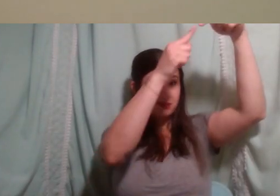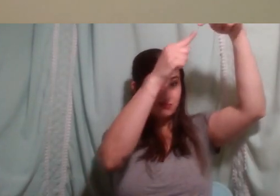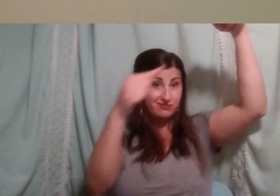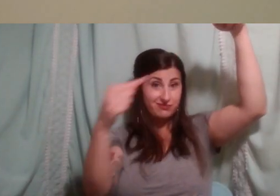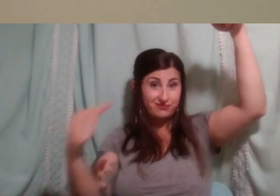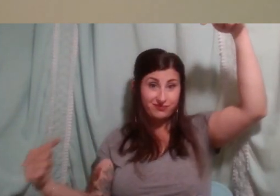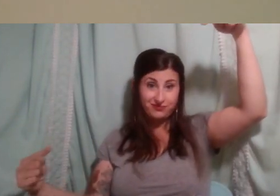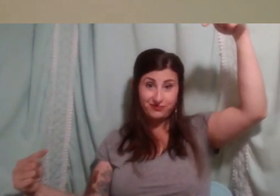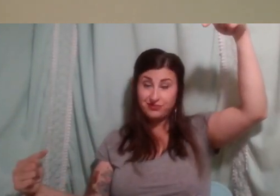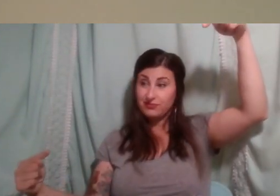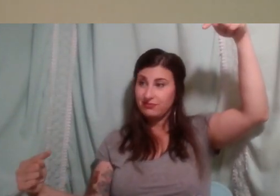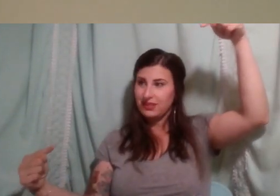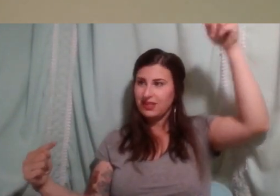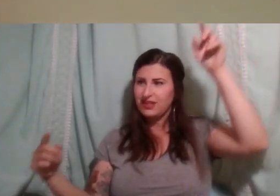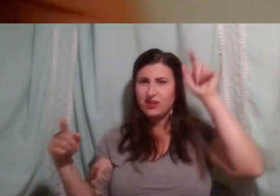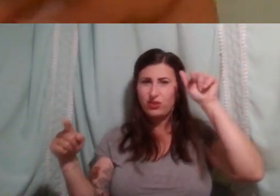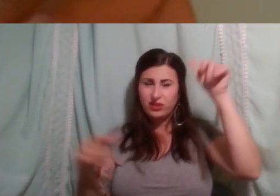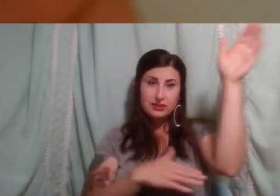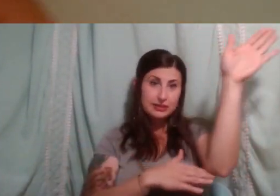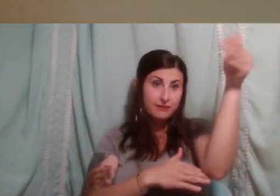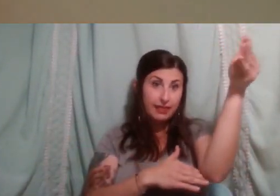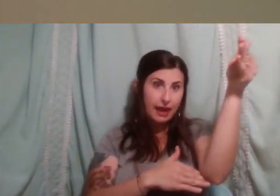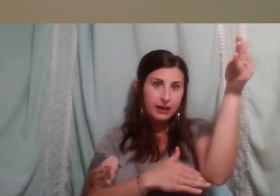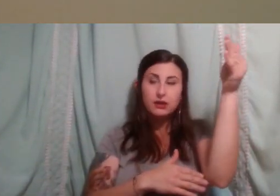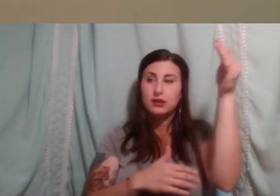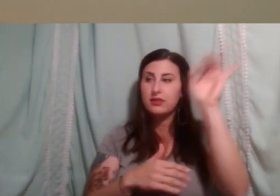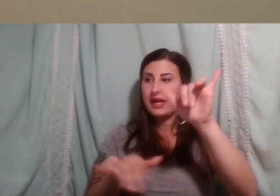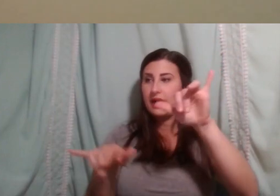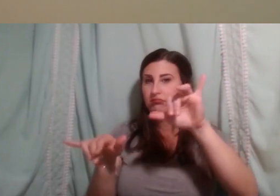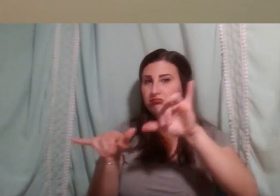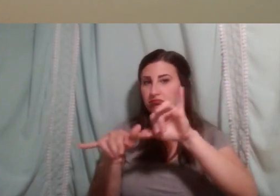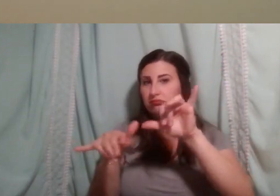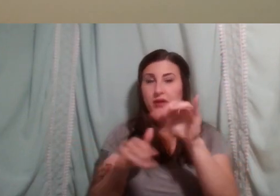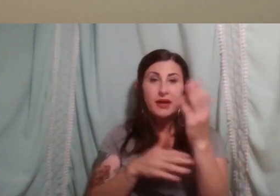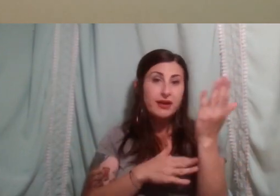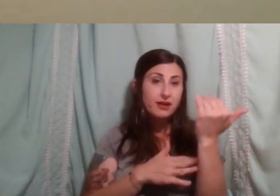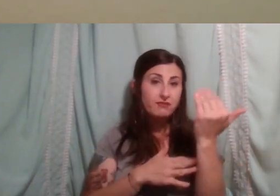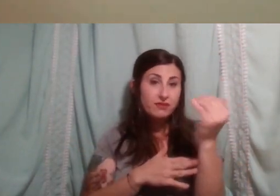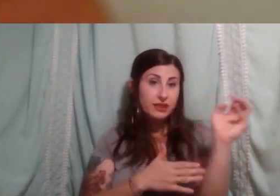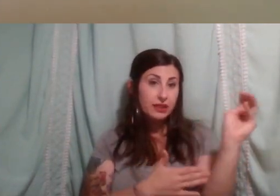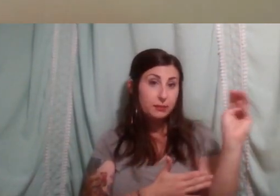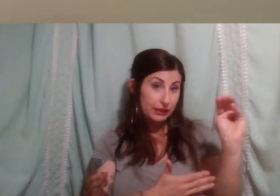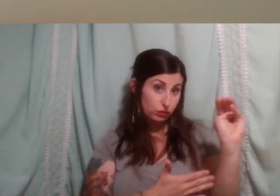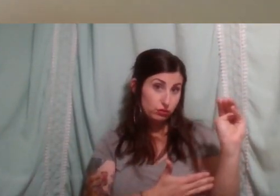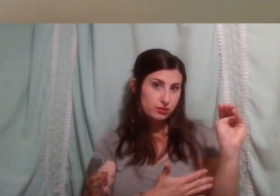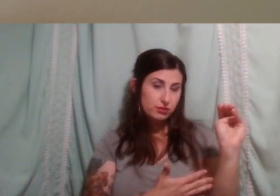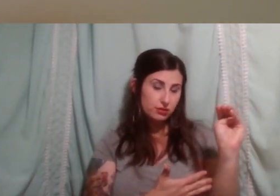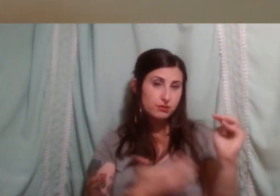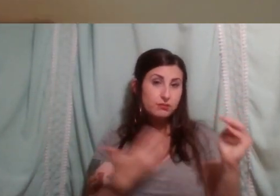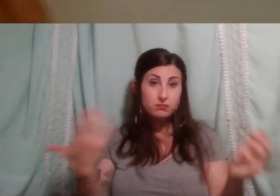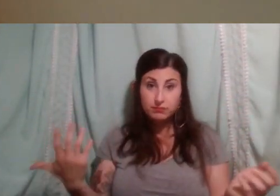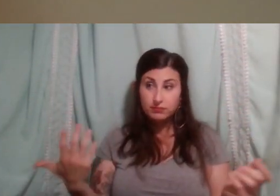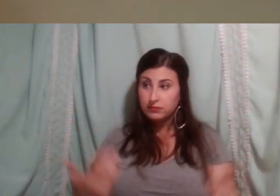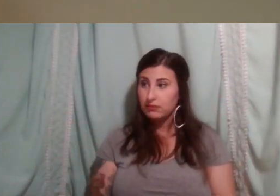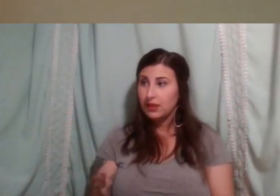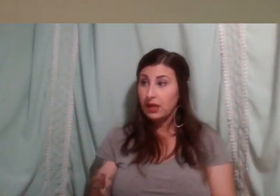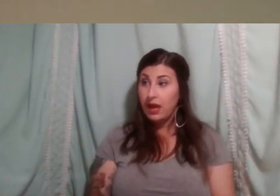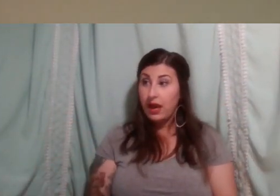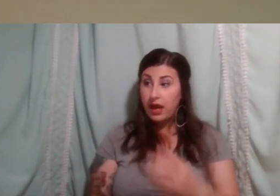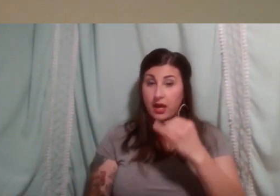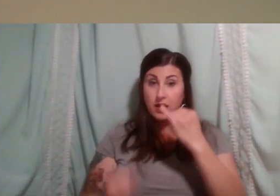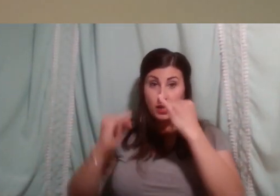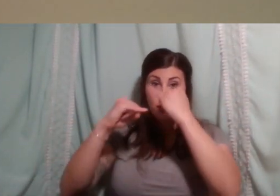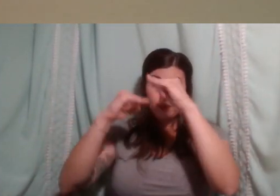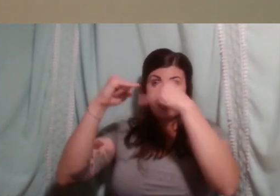so let's see. Here's a flag. Alright, and that is 15 meters. And